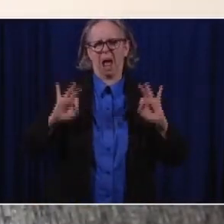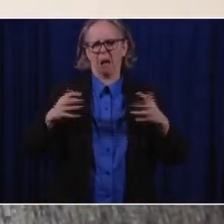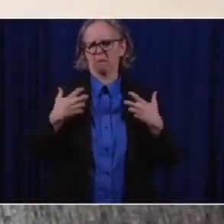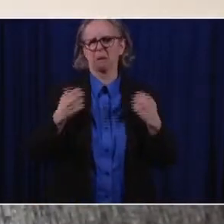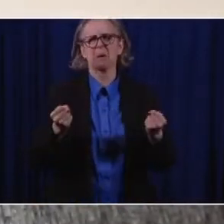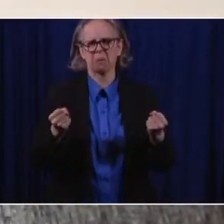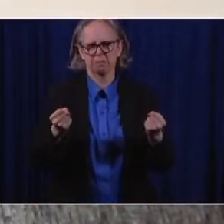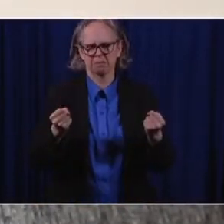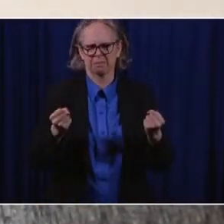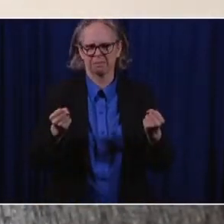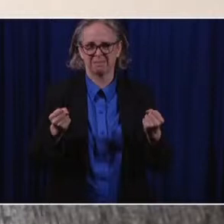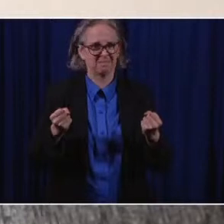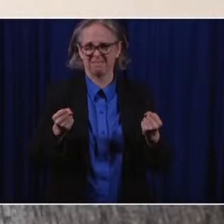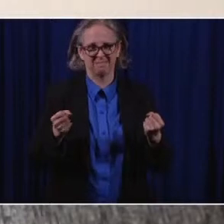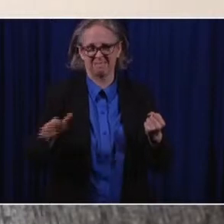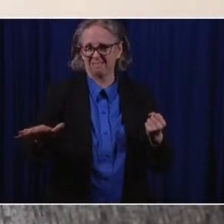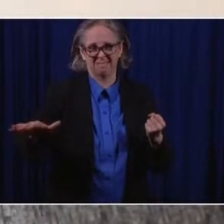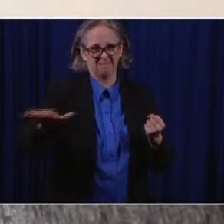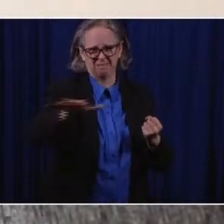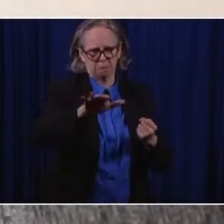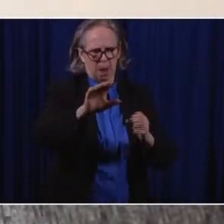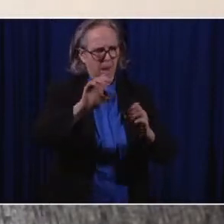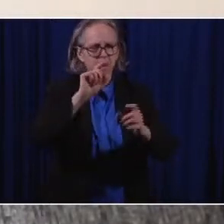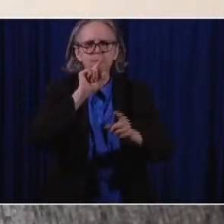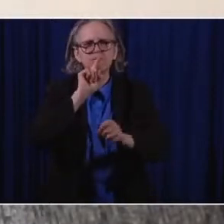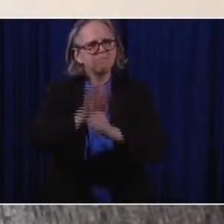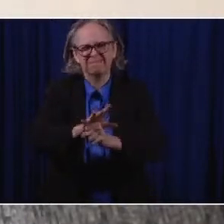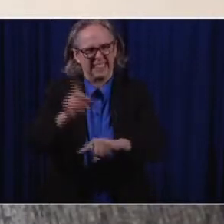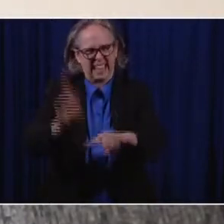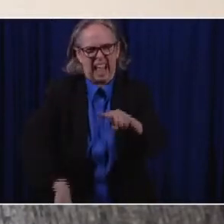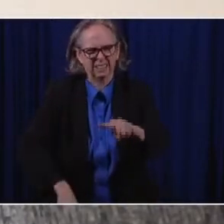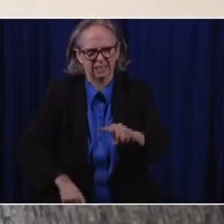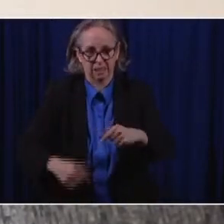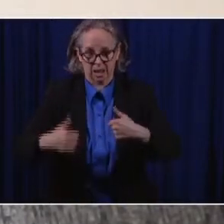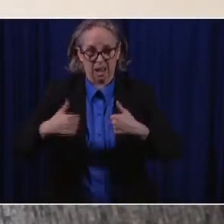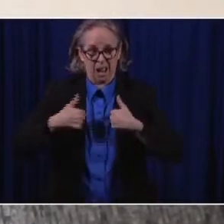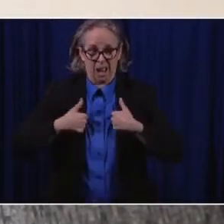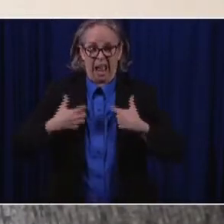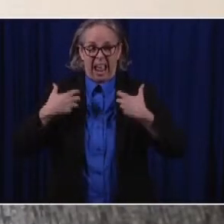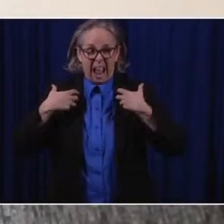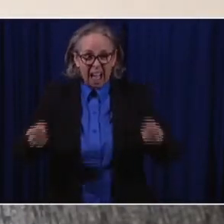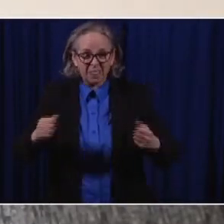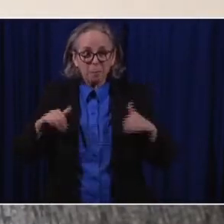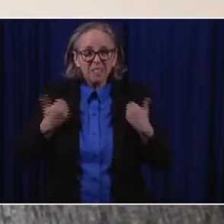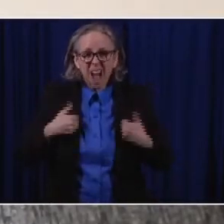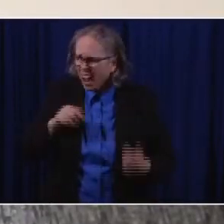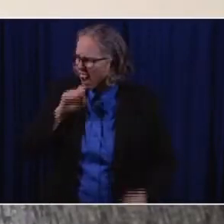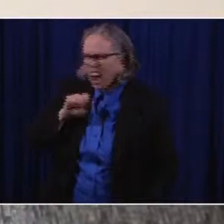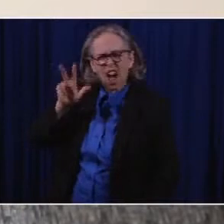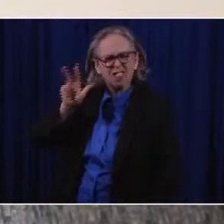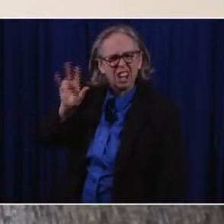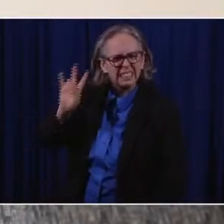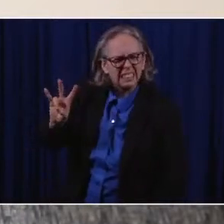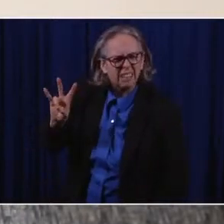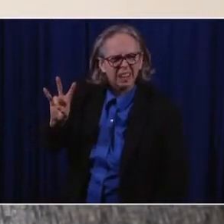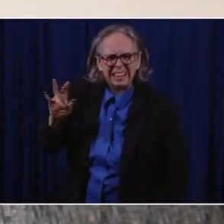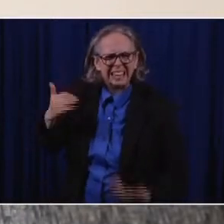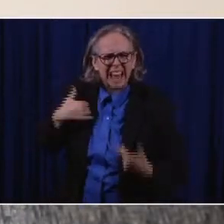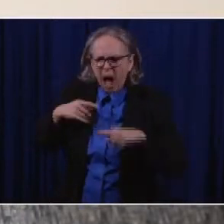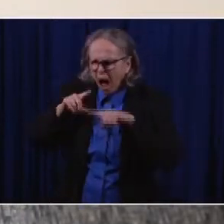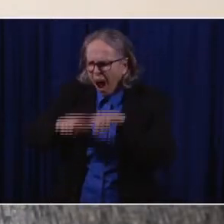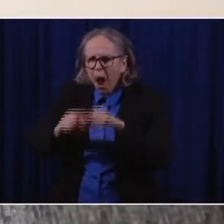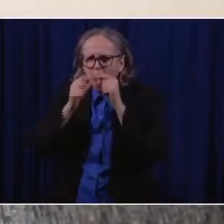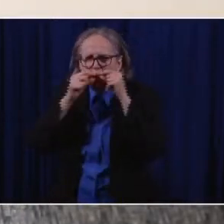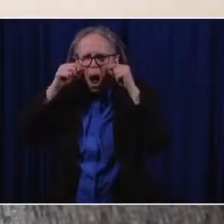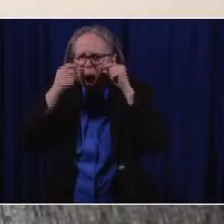know that. I'm a healthy 37-year-old and I'm now at home on oxygen. The virus